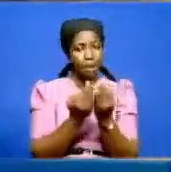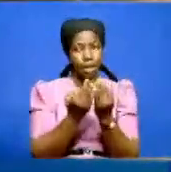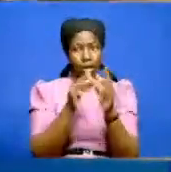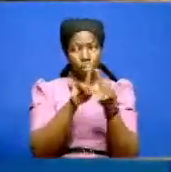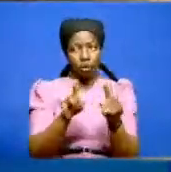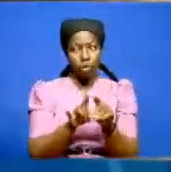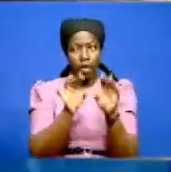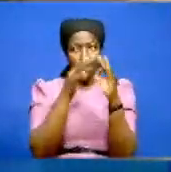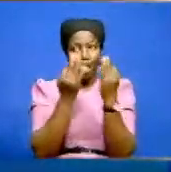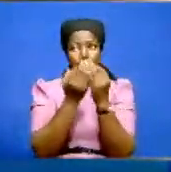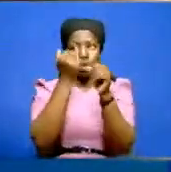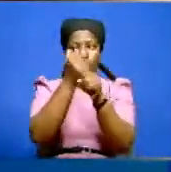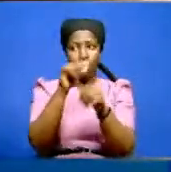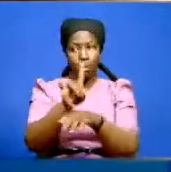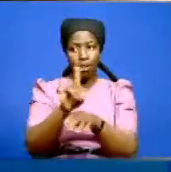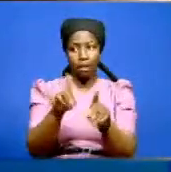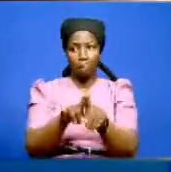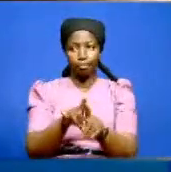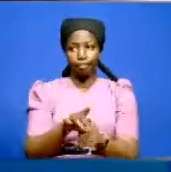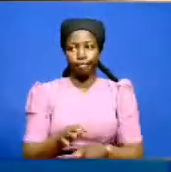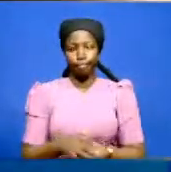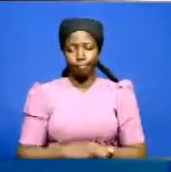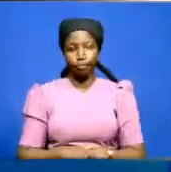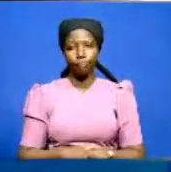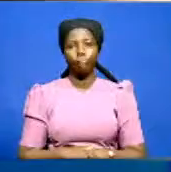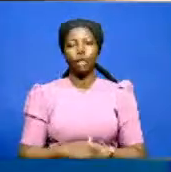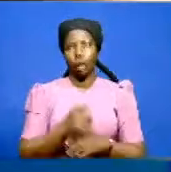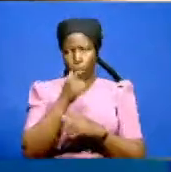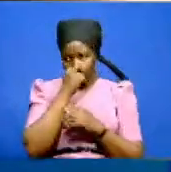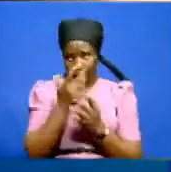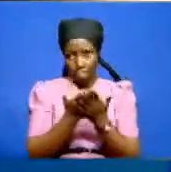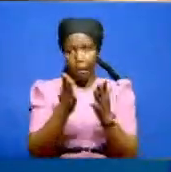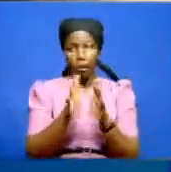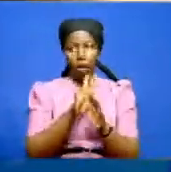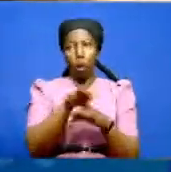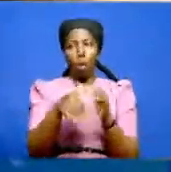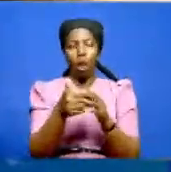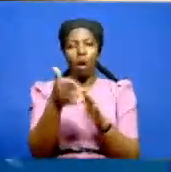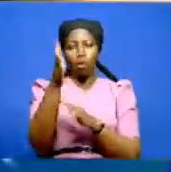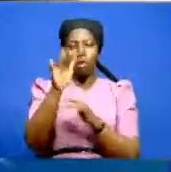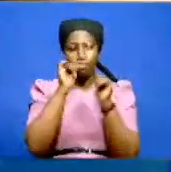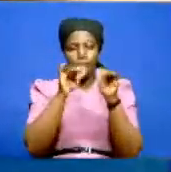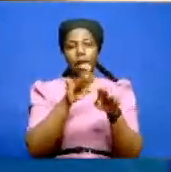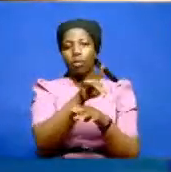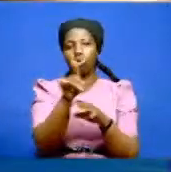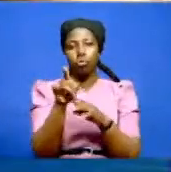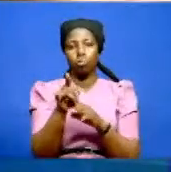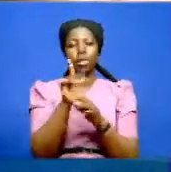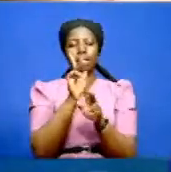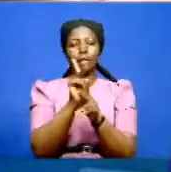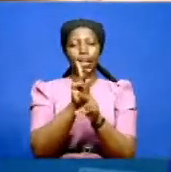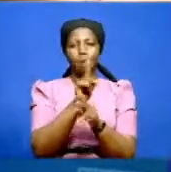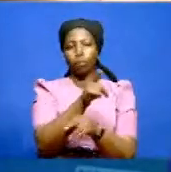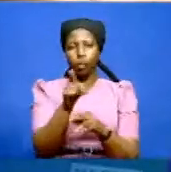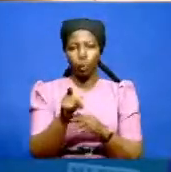of you, can you wish them well? May God bless you and keep you. Jeff?